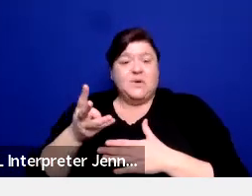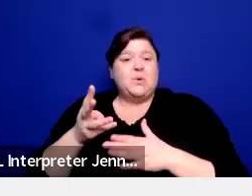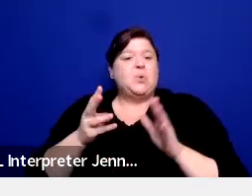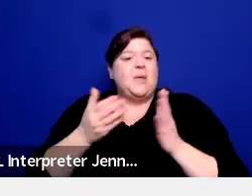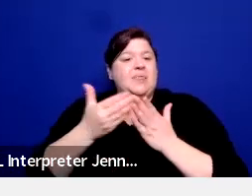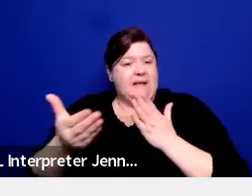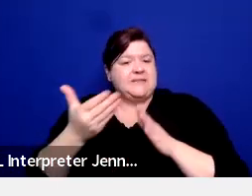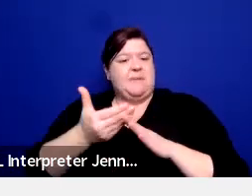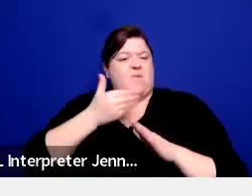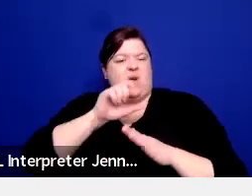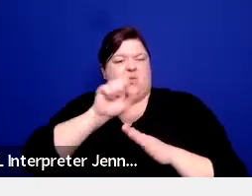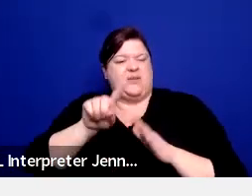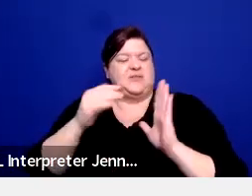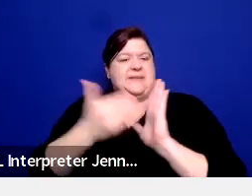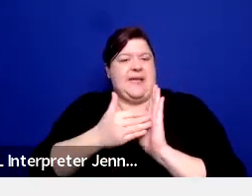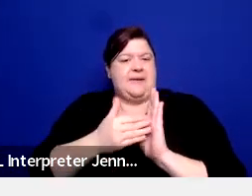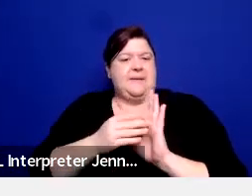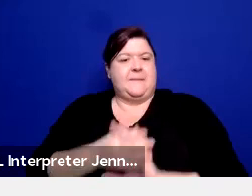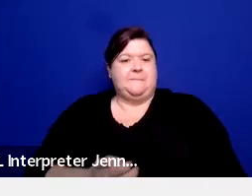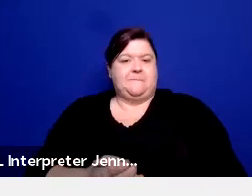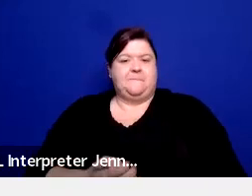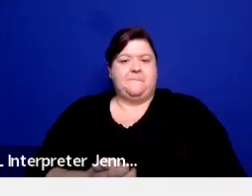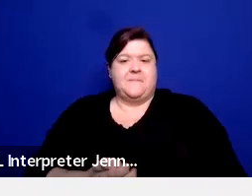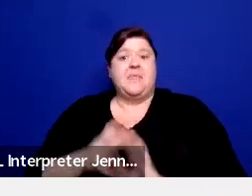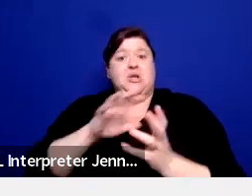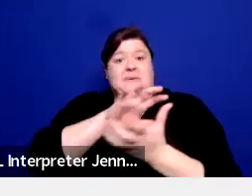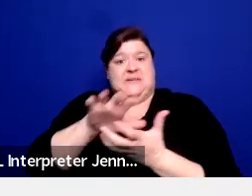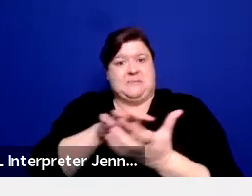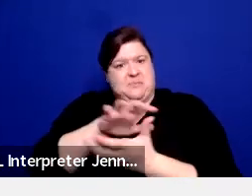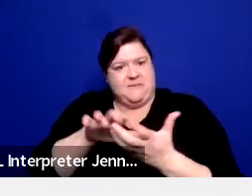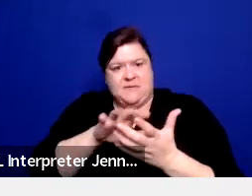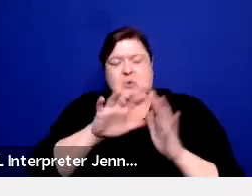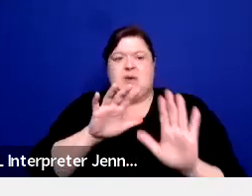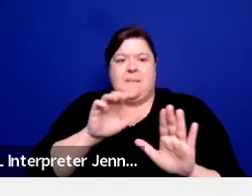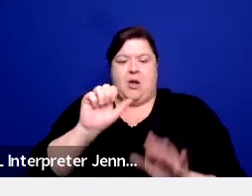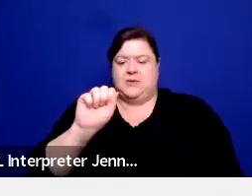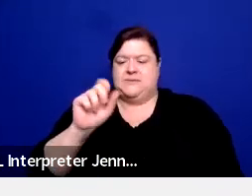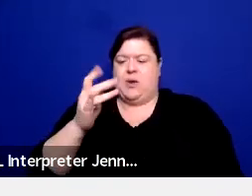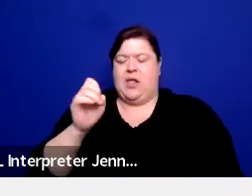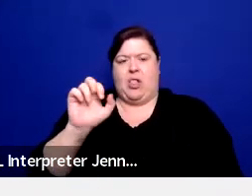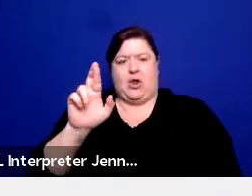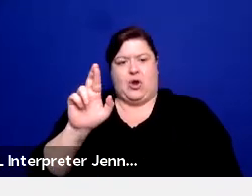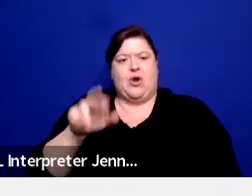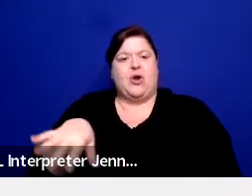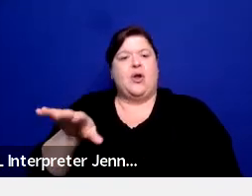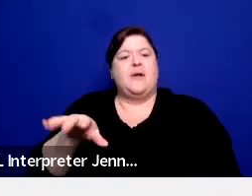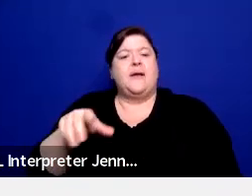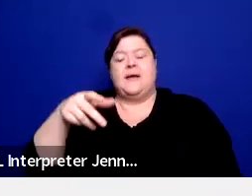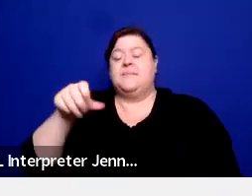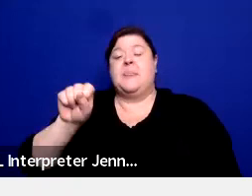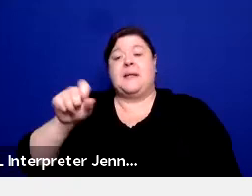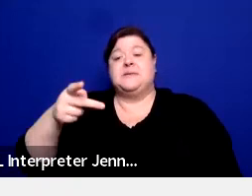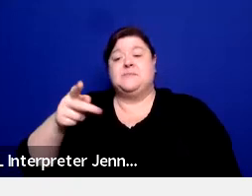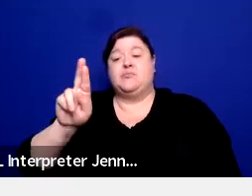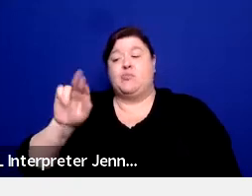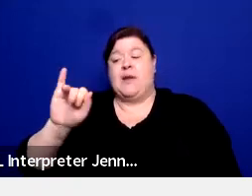questions. I know there's been a lot of confusion about a sprinkler rule requirement, so just wanted to update you all here. In